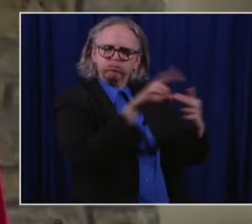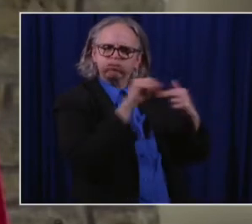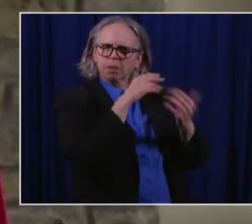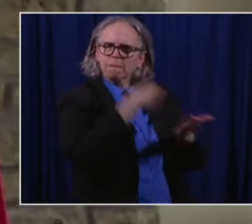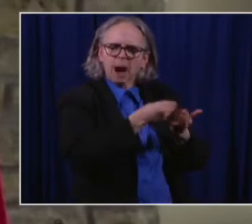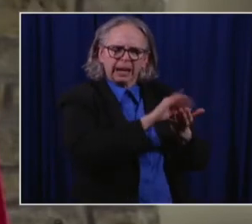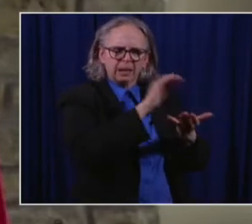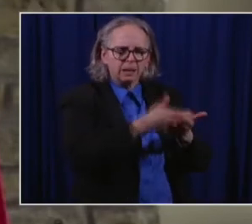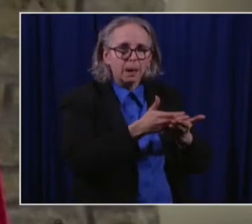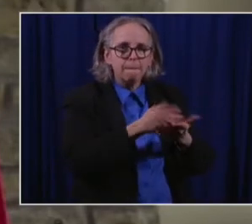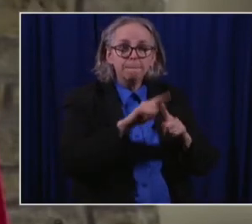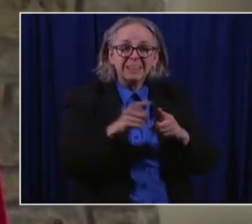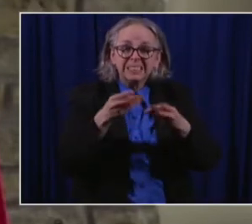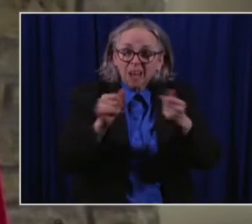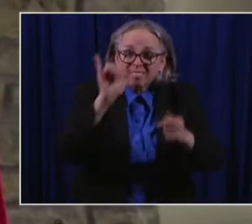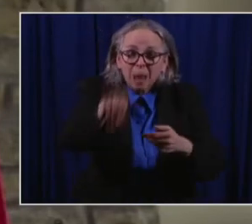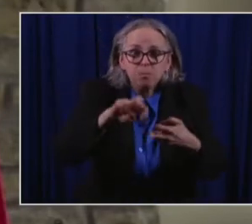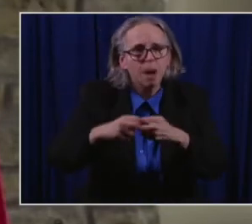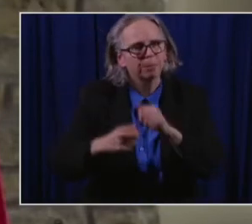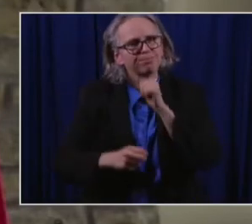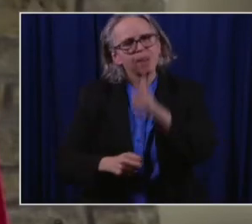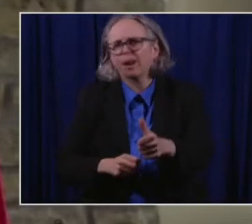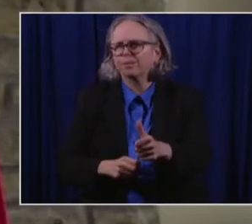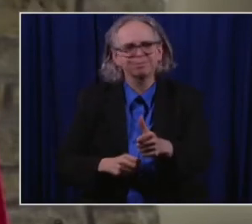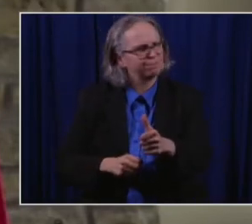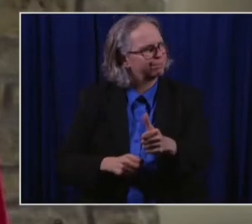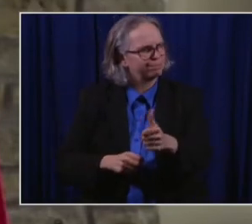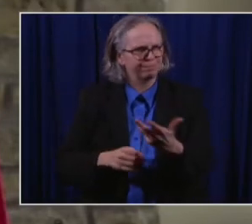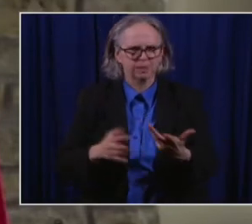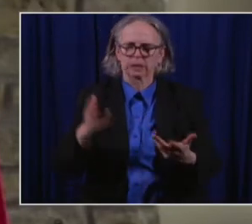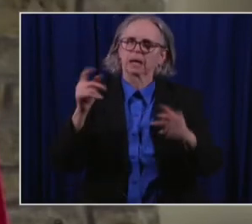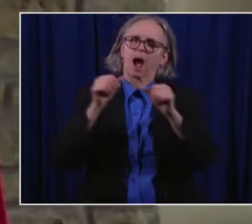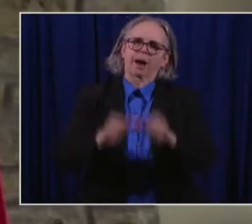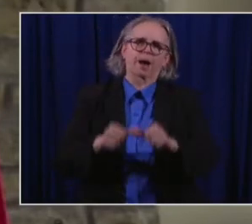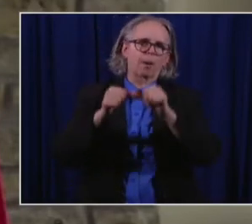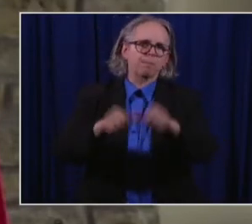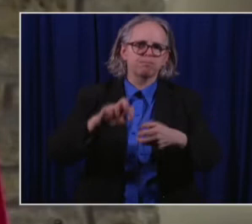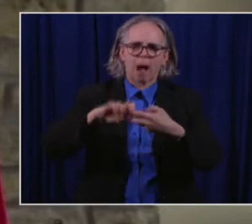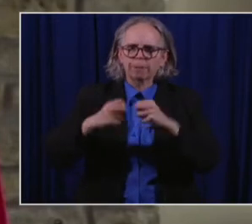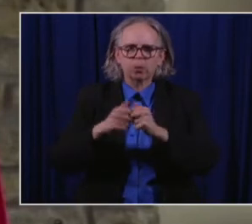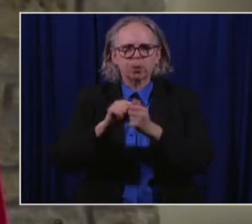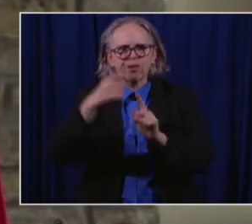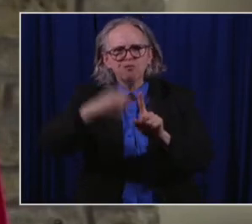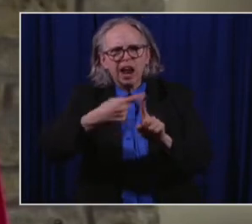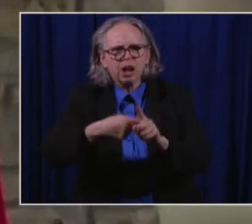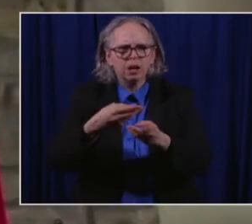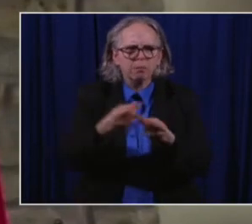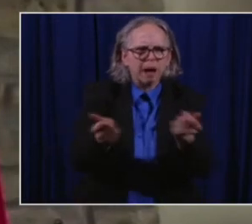problems that we have. So, we are certainly looking at all kinds of things.